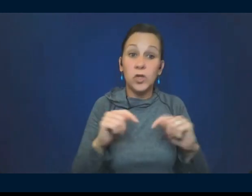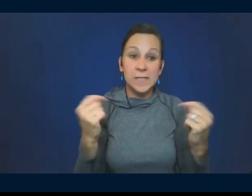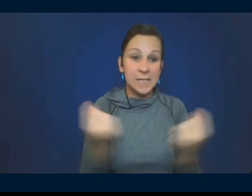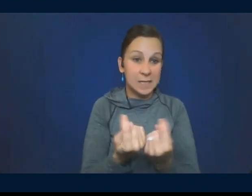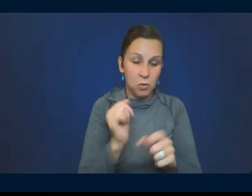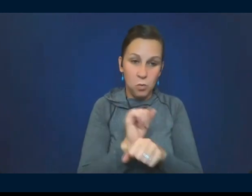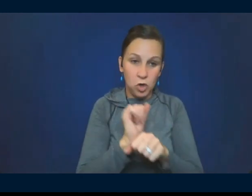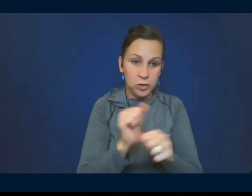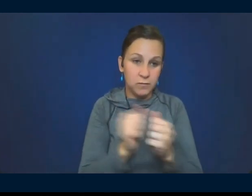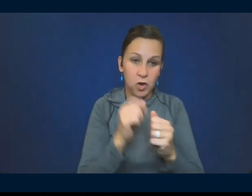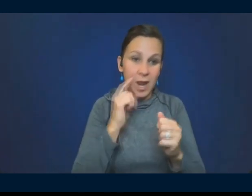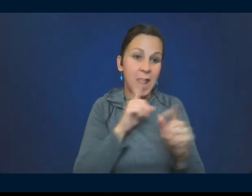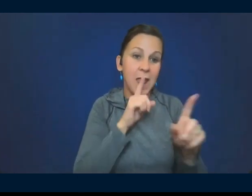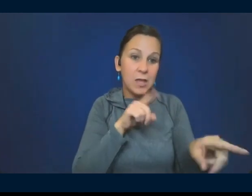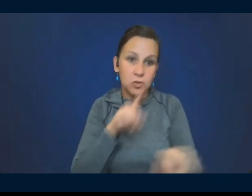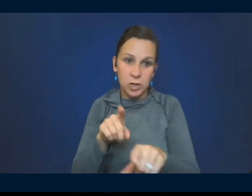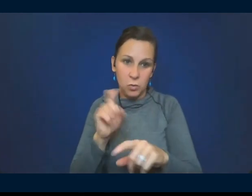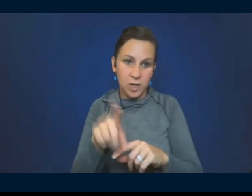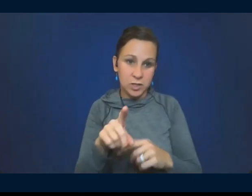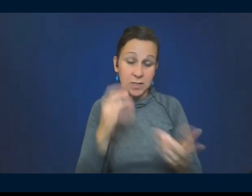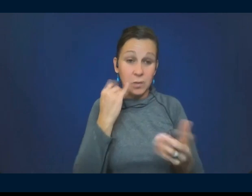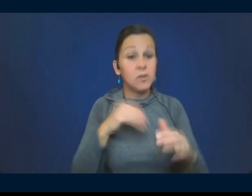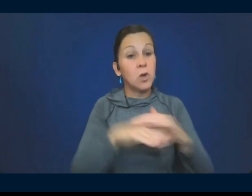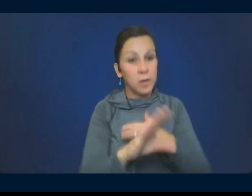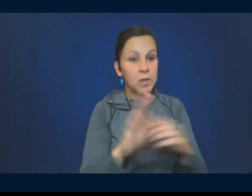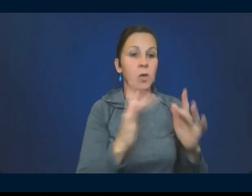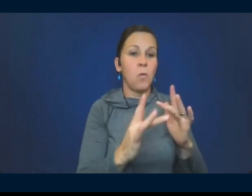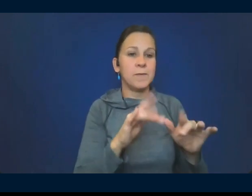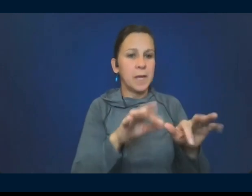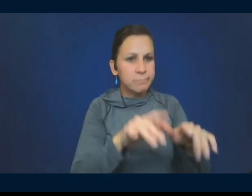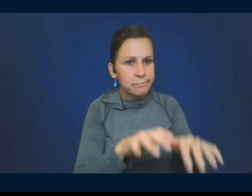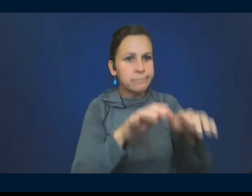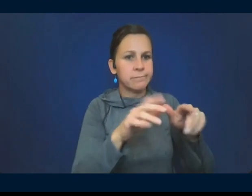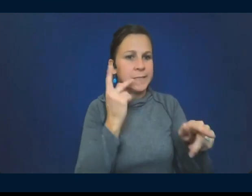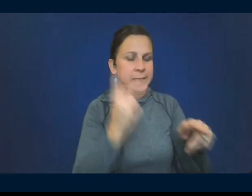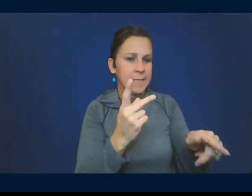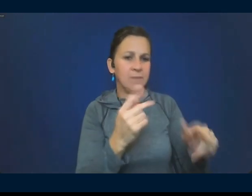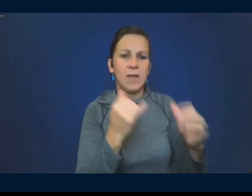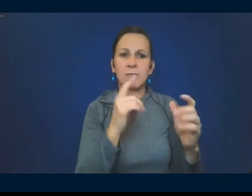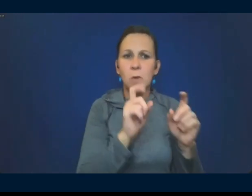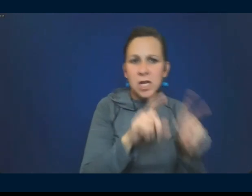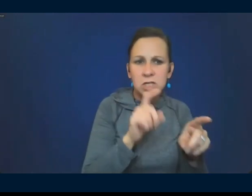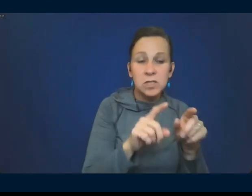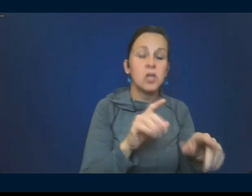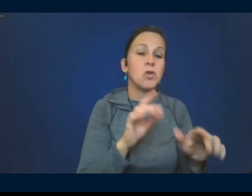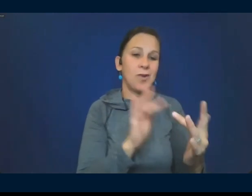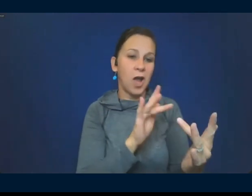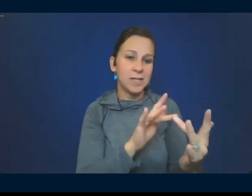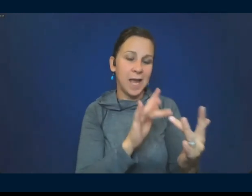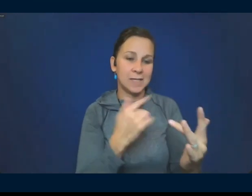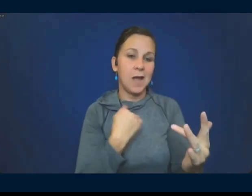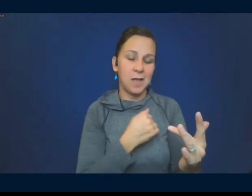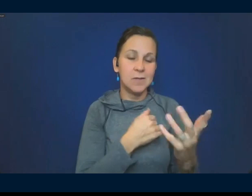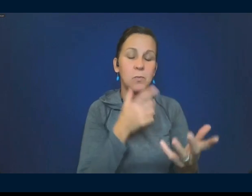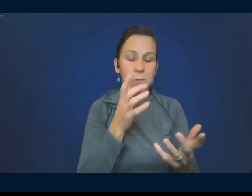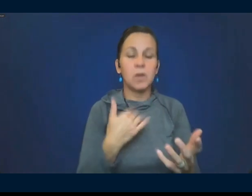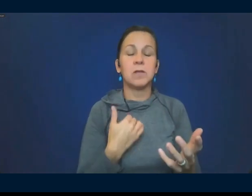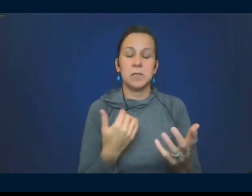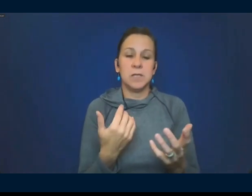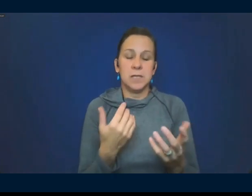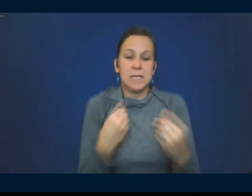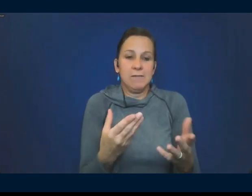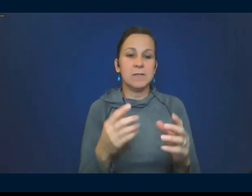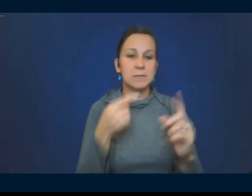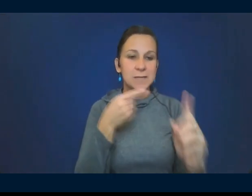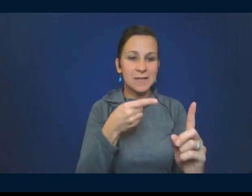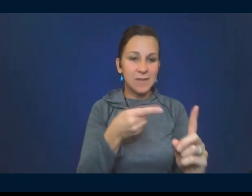that questions. So when you go to that website to say, okay, I'm sure, and I'm still not sure, then you could contact us and we'll do specific answers to